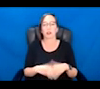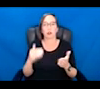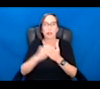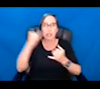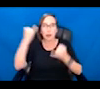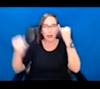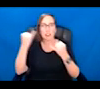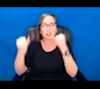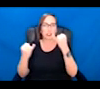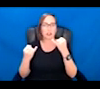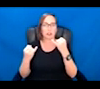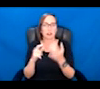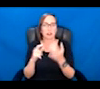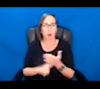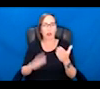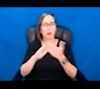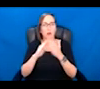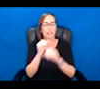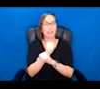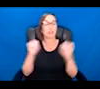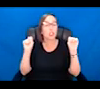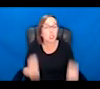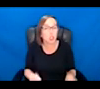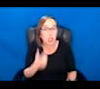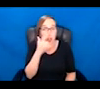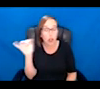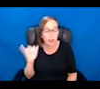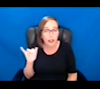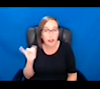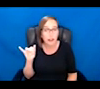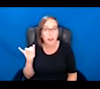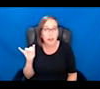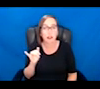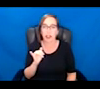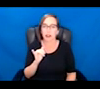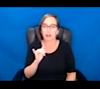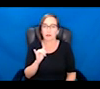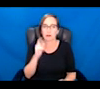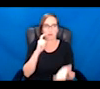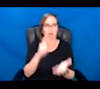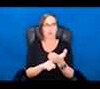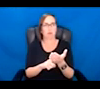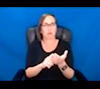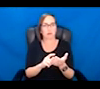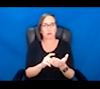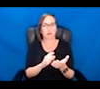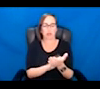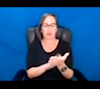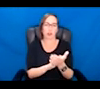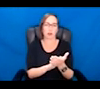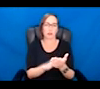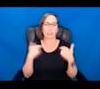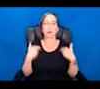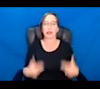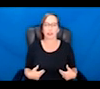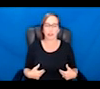reimagining what community safety can look like in a way that really affirms humanity. I am excited to